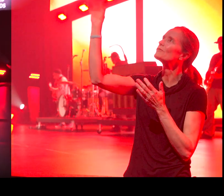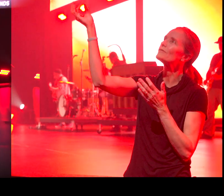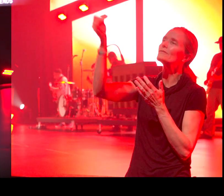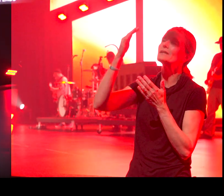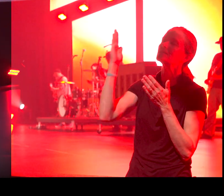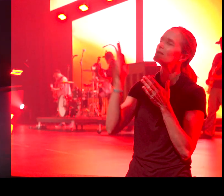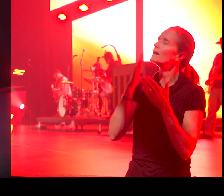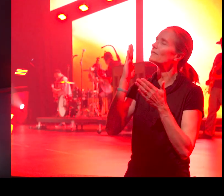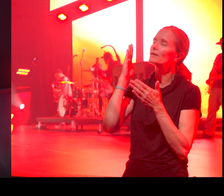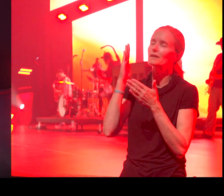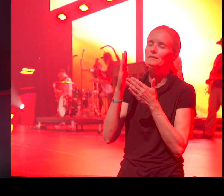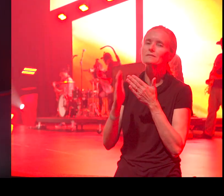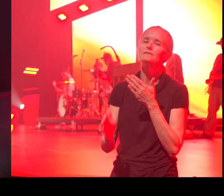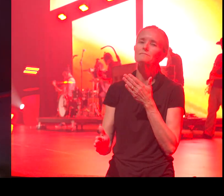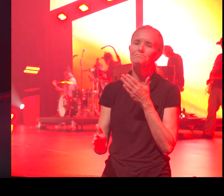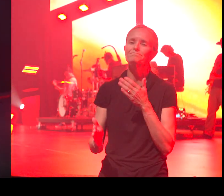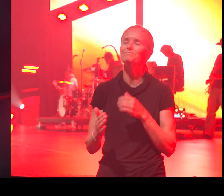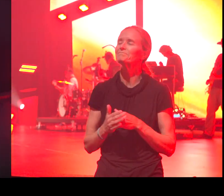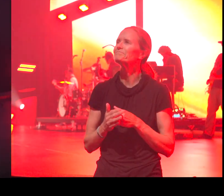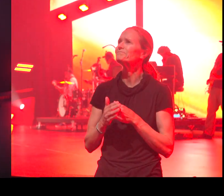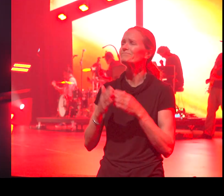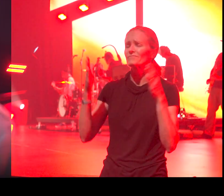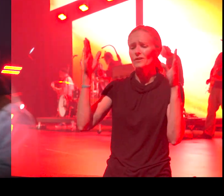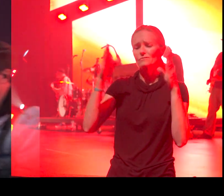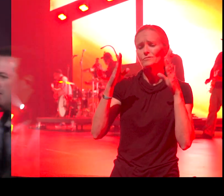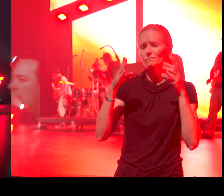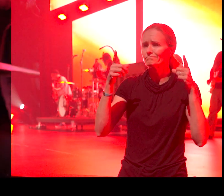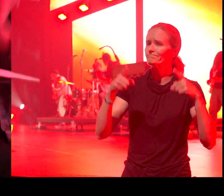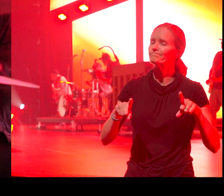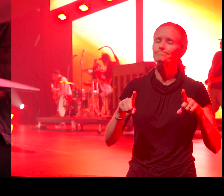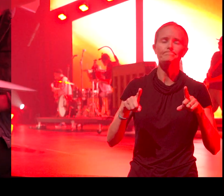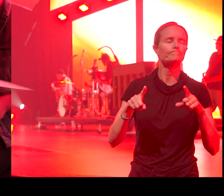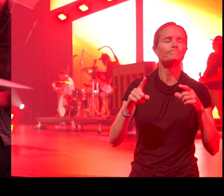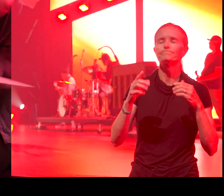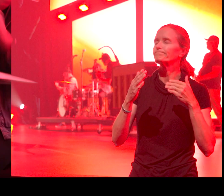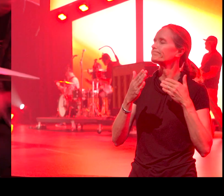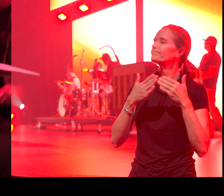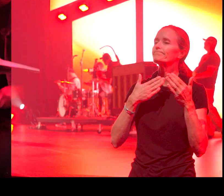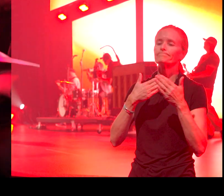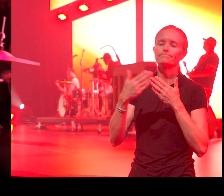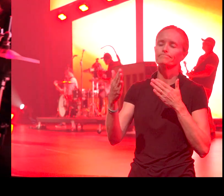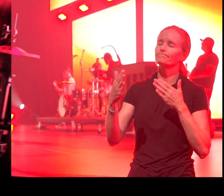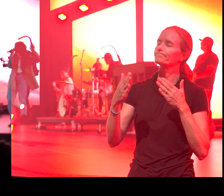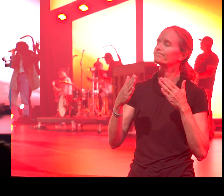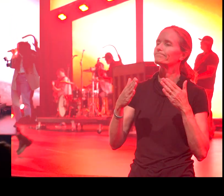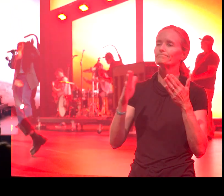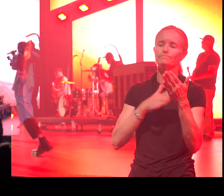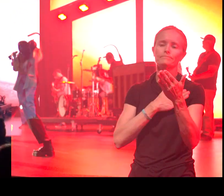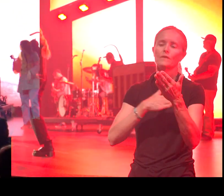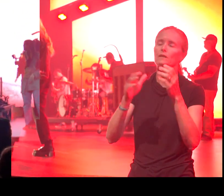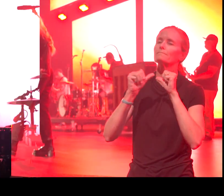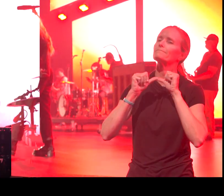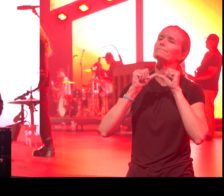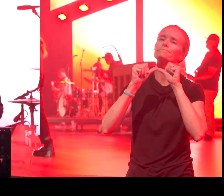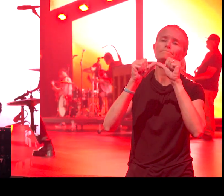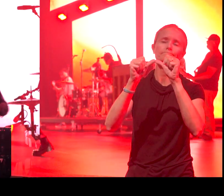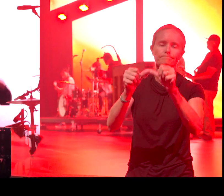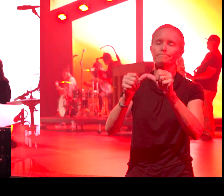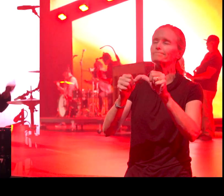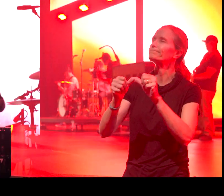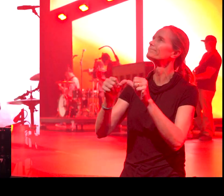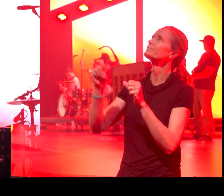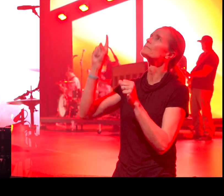love never fails, your grace never ends. Troubles may come, is my song, till the